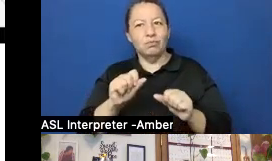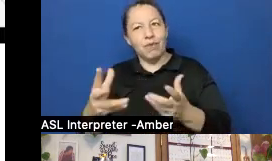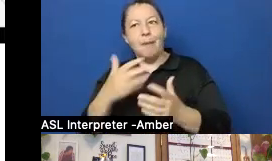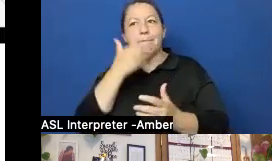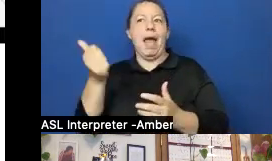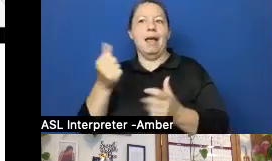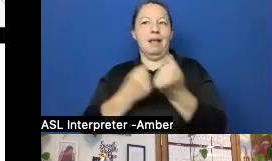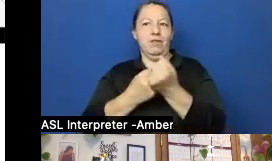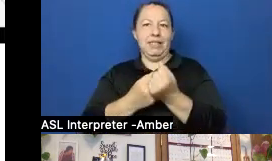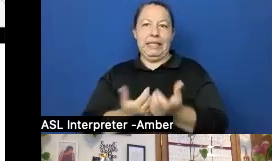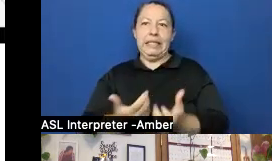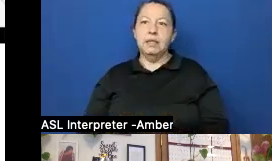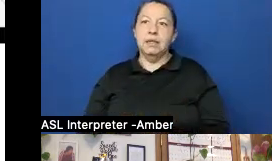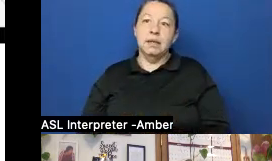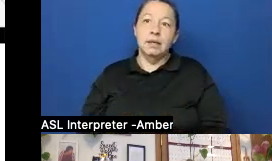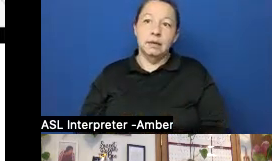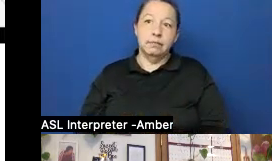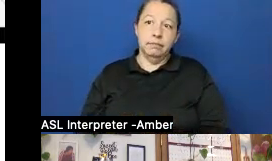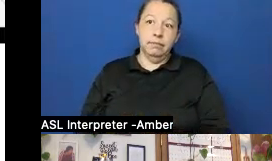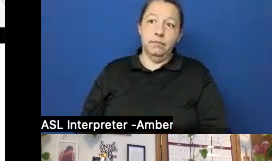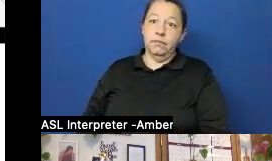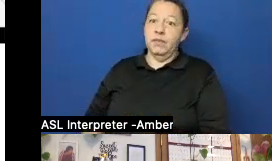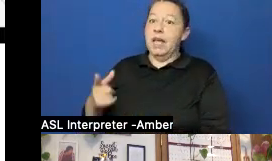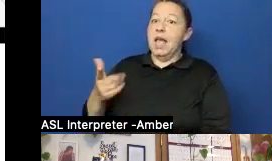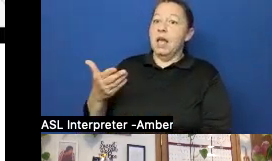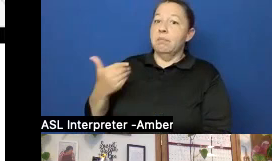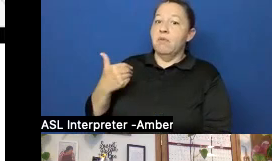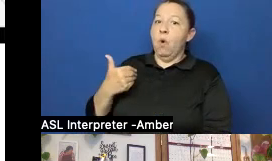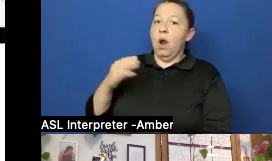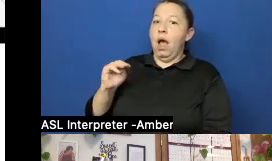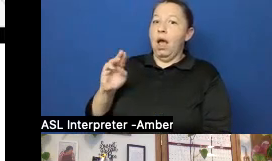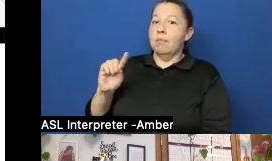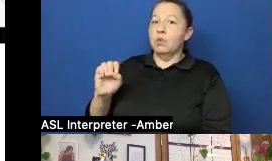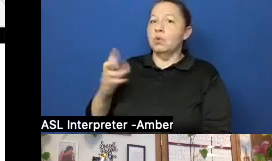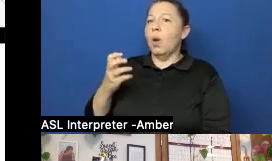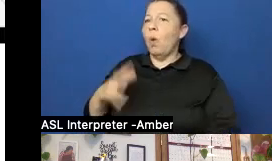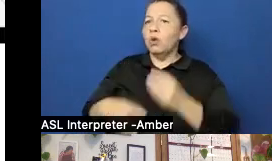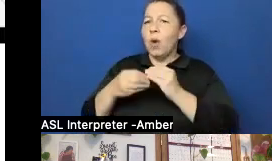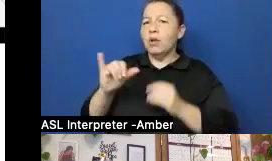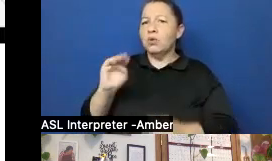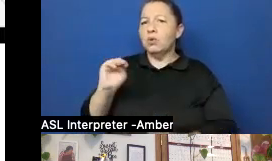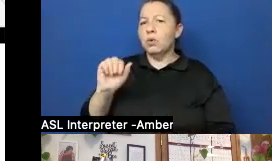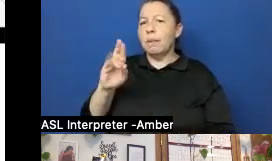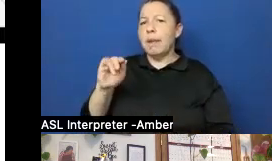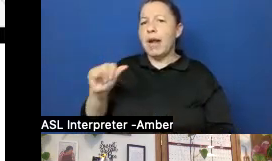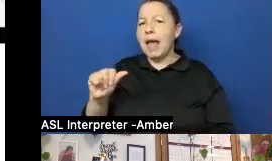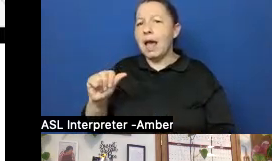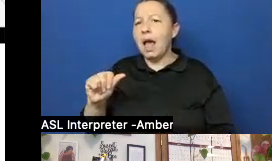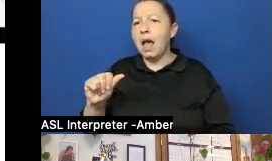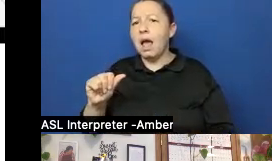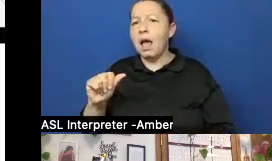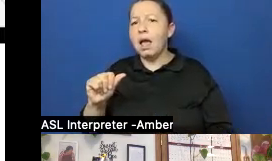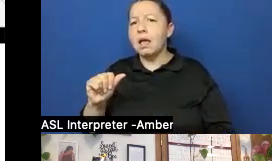advocacy. Okay? And then before I mute, I wanted to add that Mariana